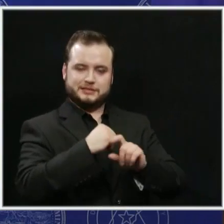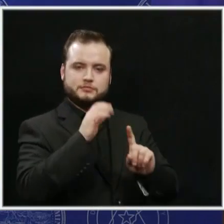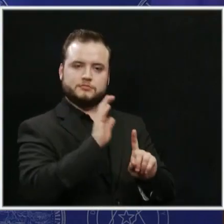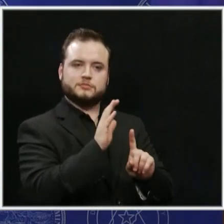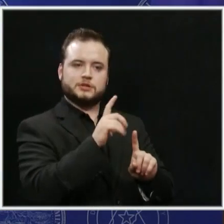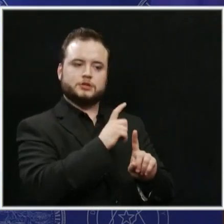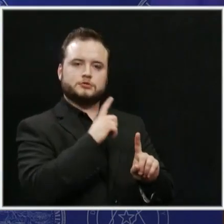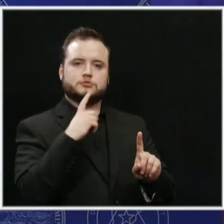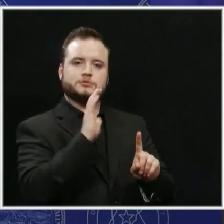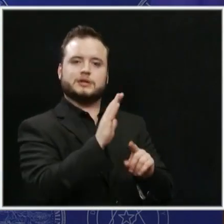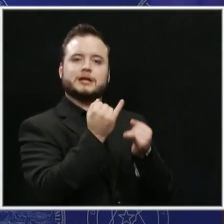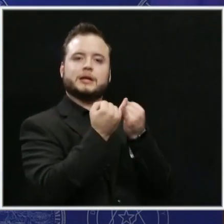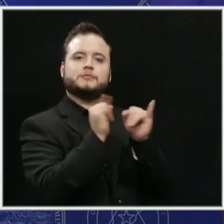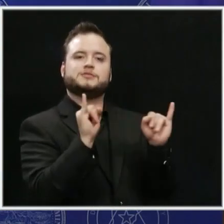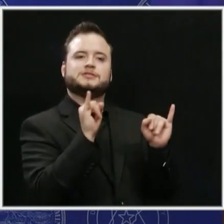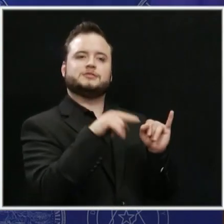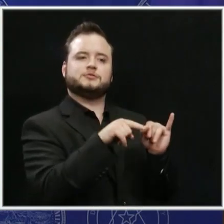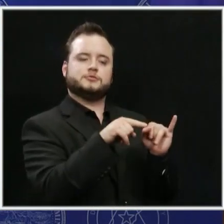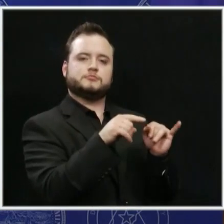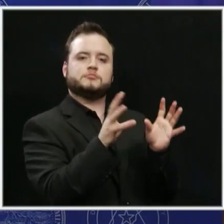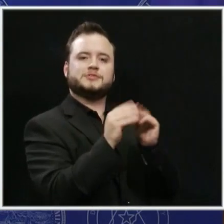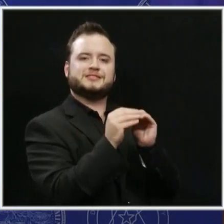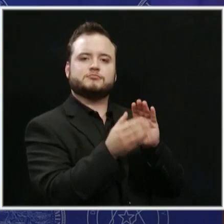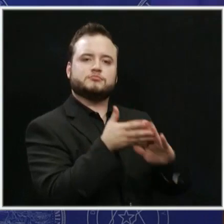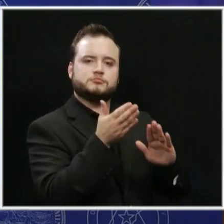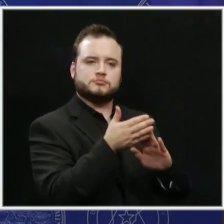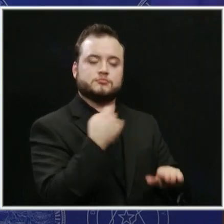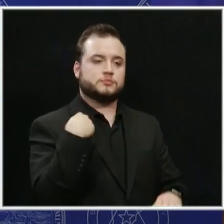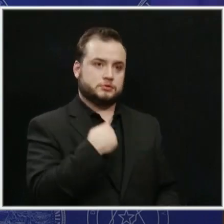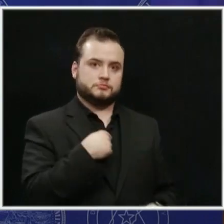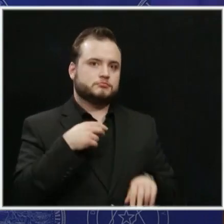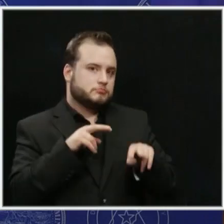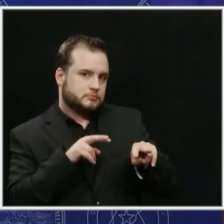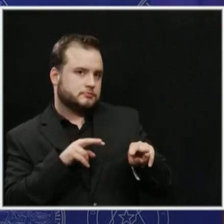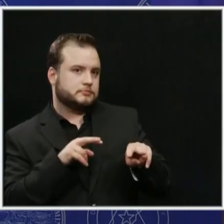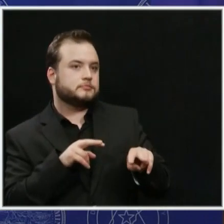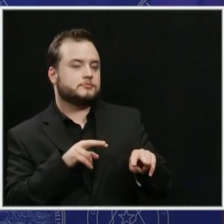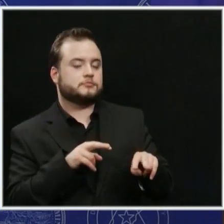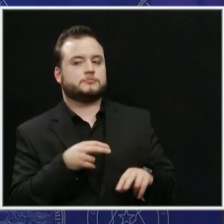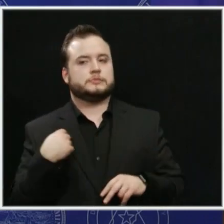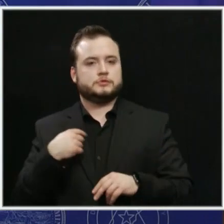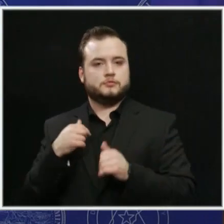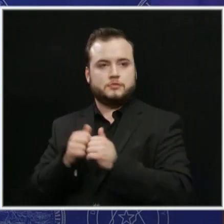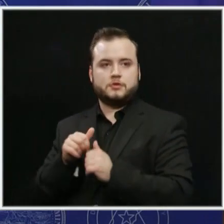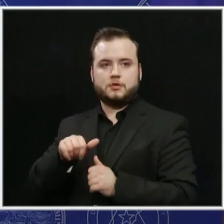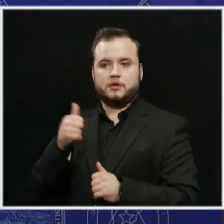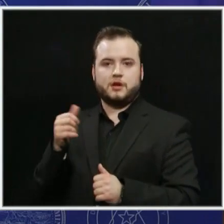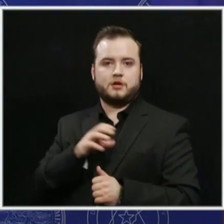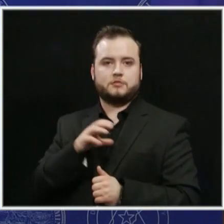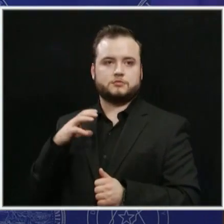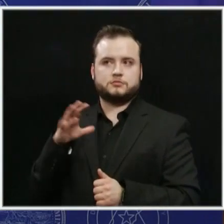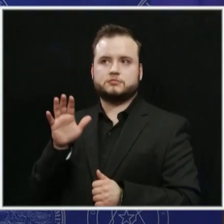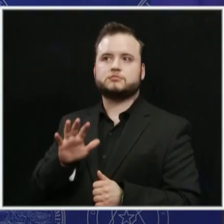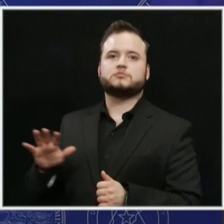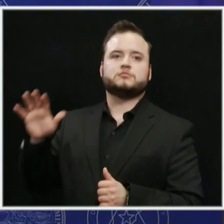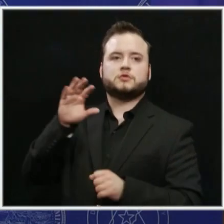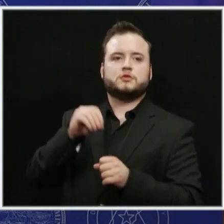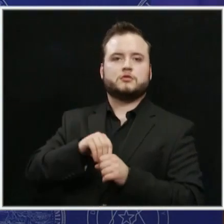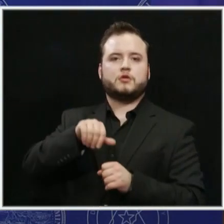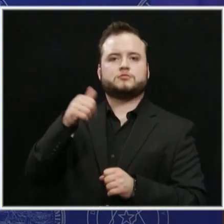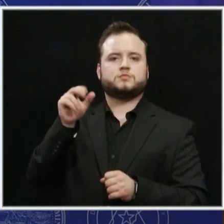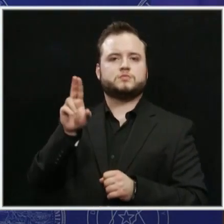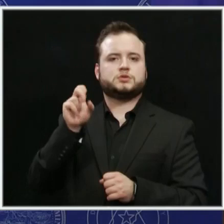it. And I'm watching and in contact with some of my colleagues in the United States Congress about how they're thinking about doing distance on this.